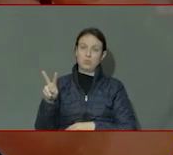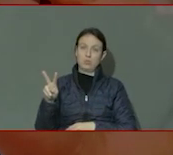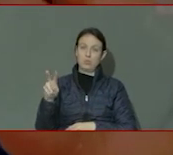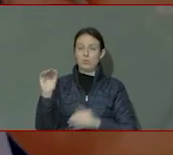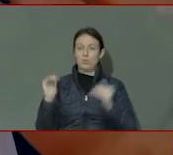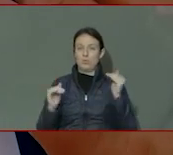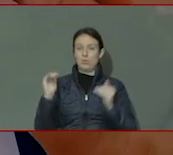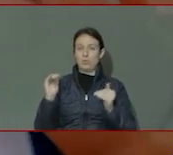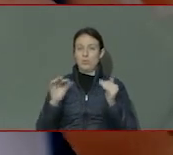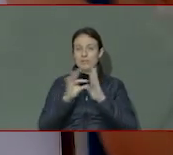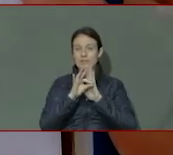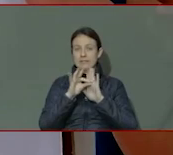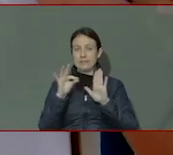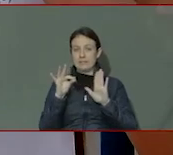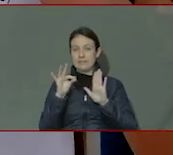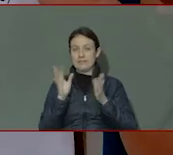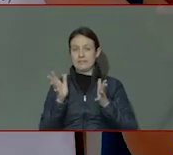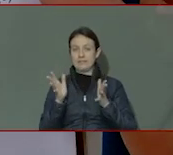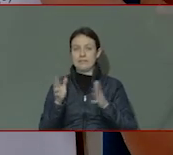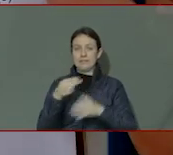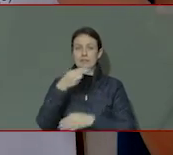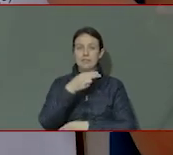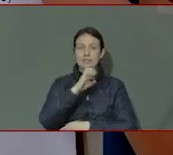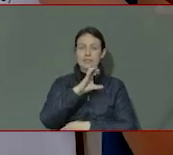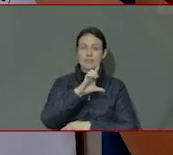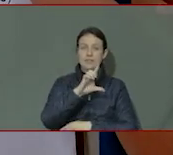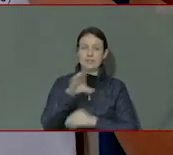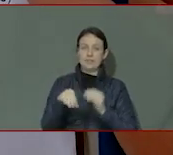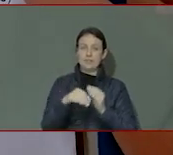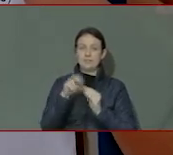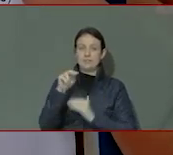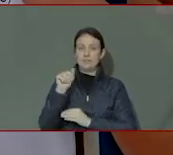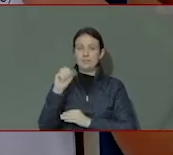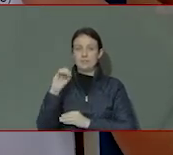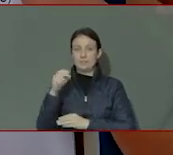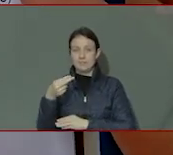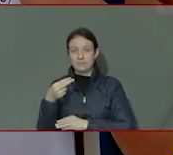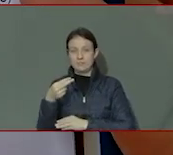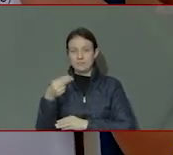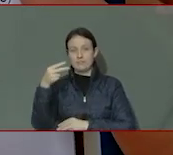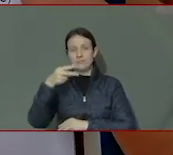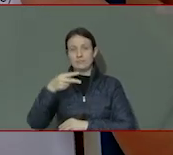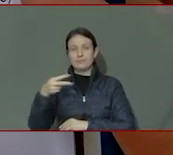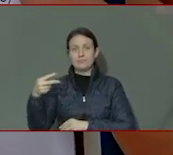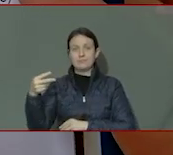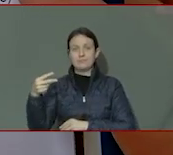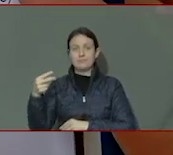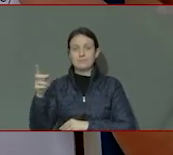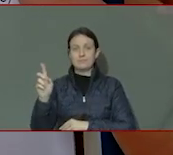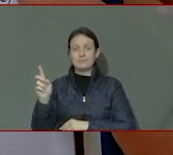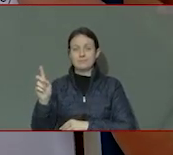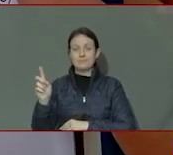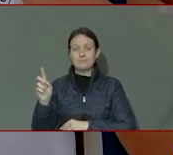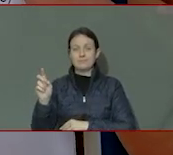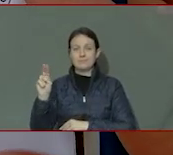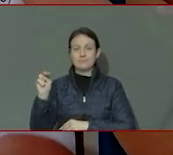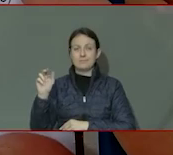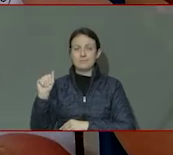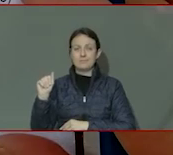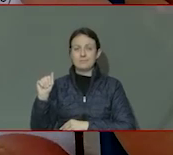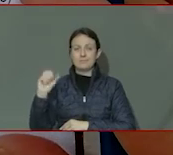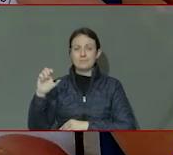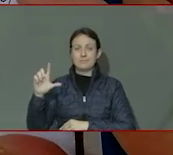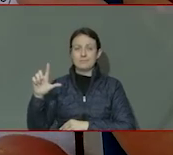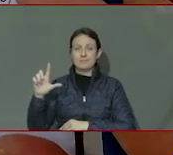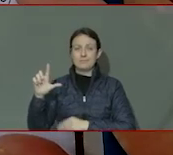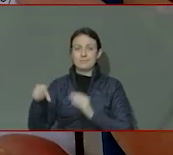the reaction is HCl plus NaOH will give us sodium